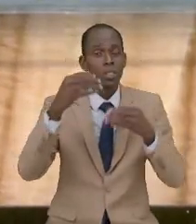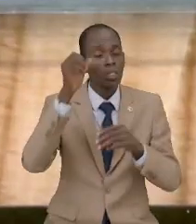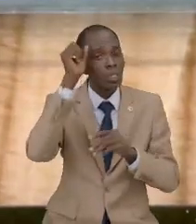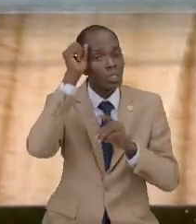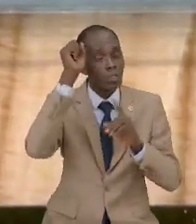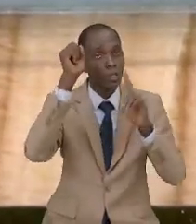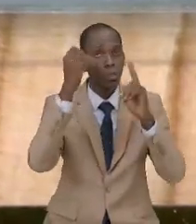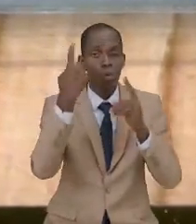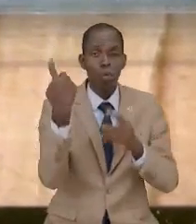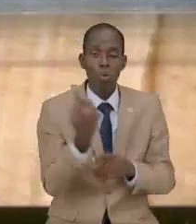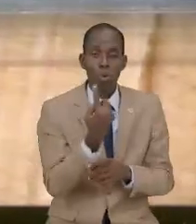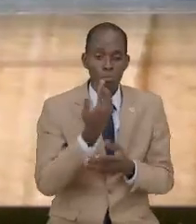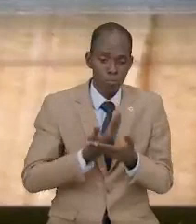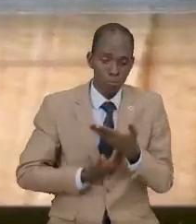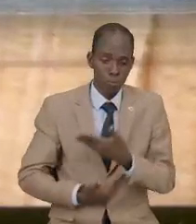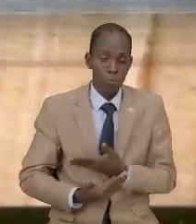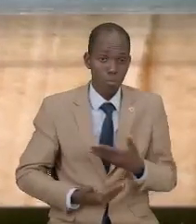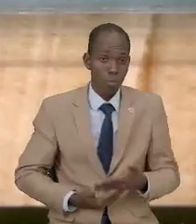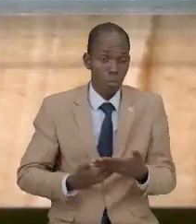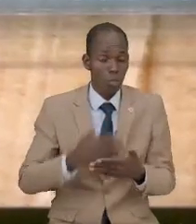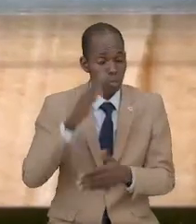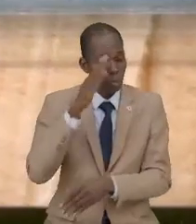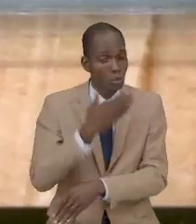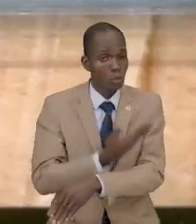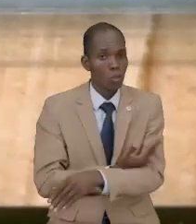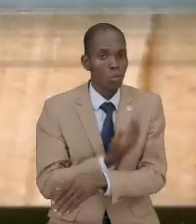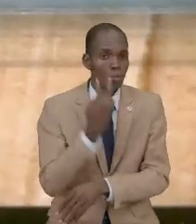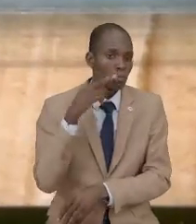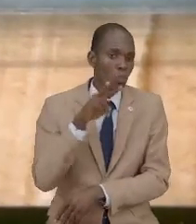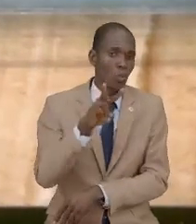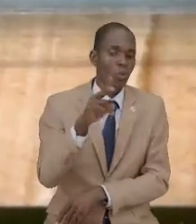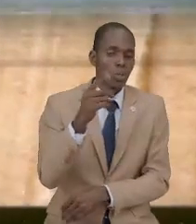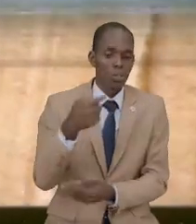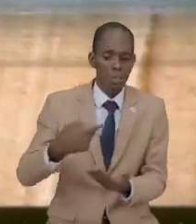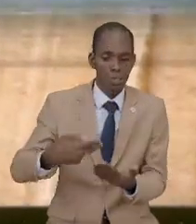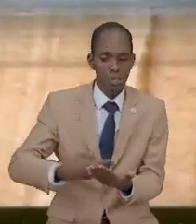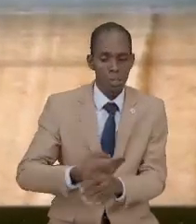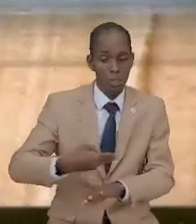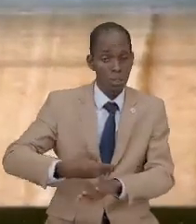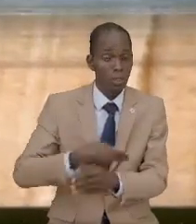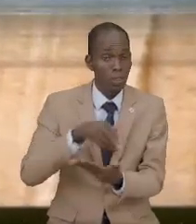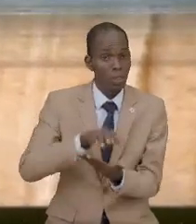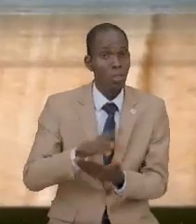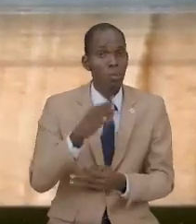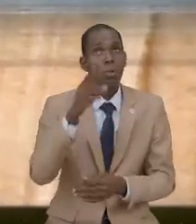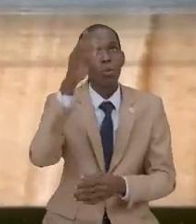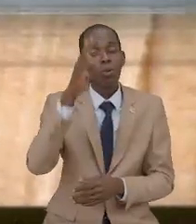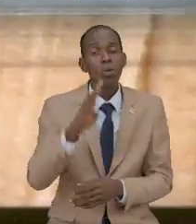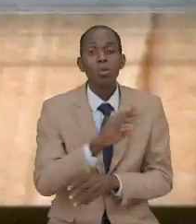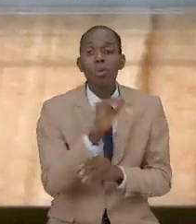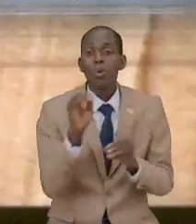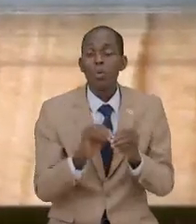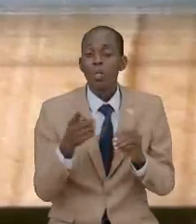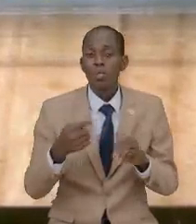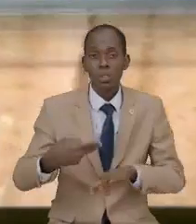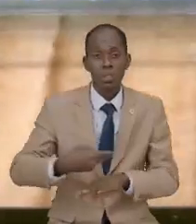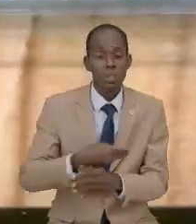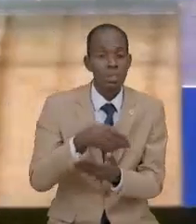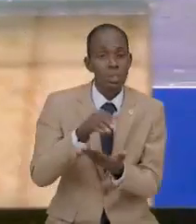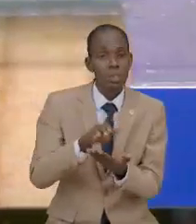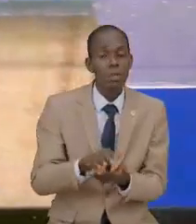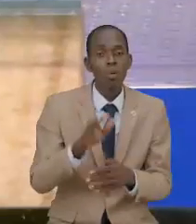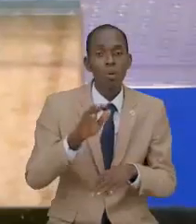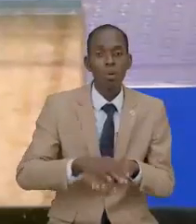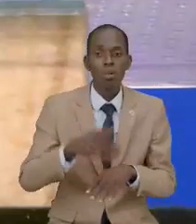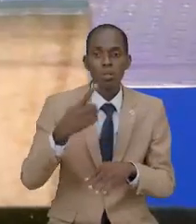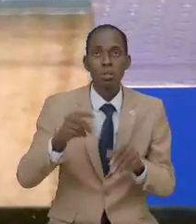begotten son. Behold the Lamb of God. No more the lamb on the altars of the